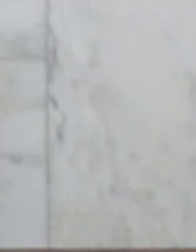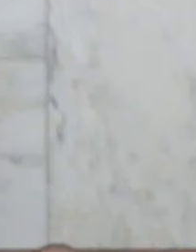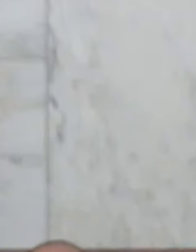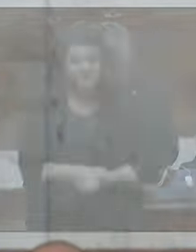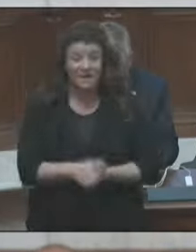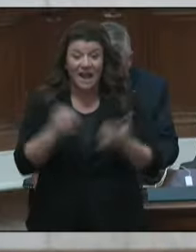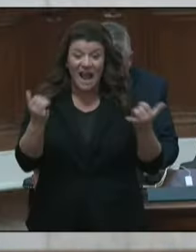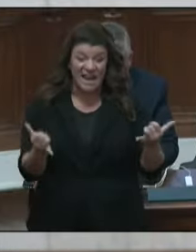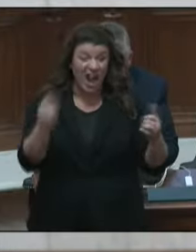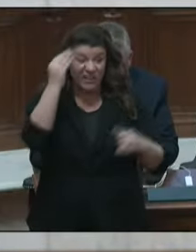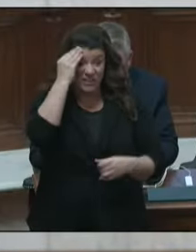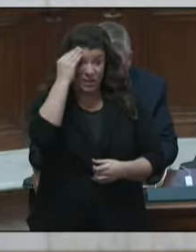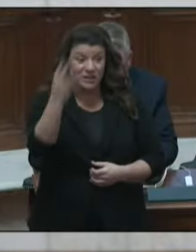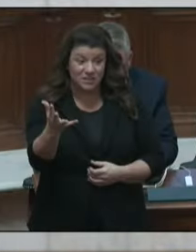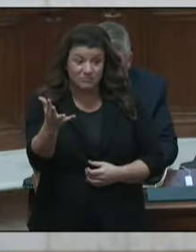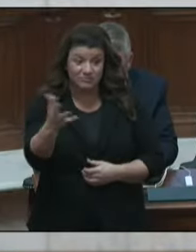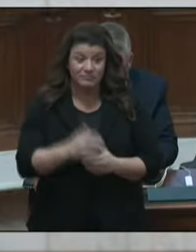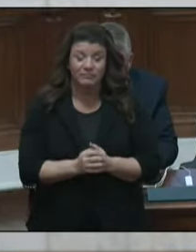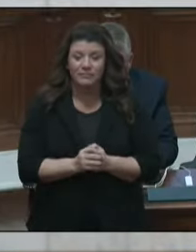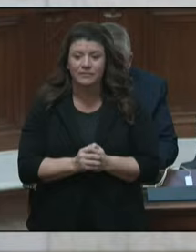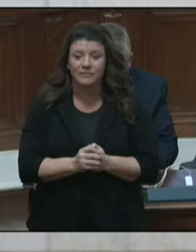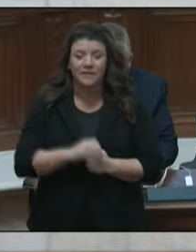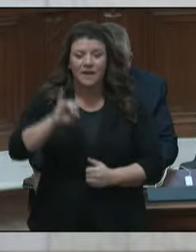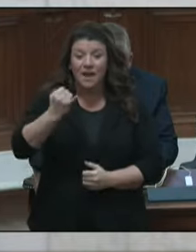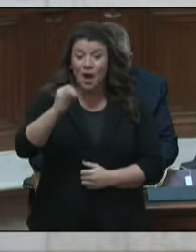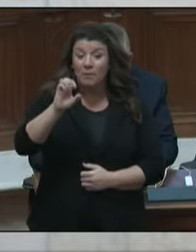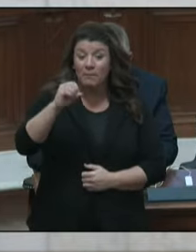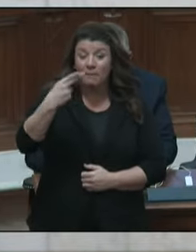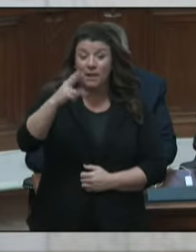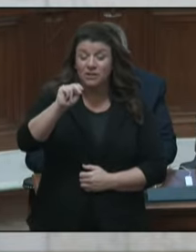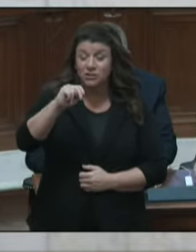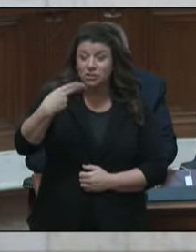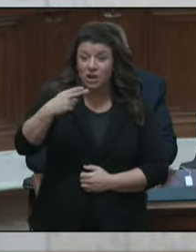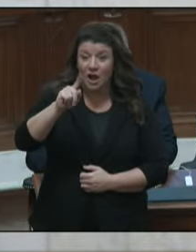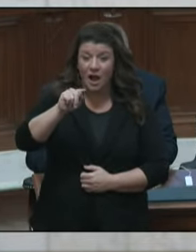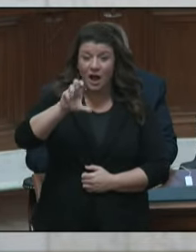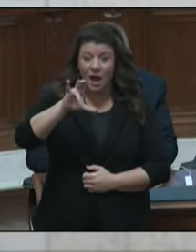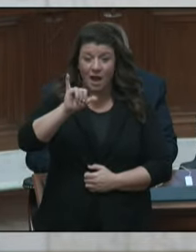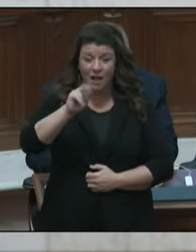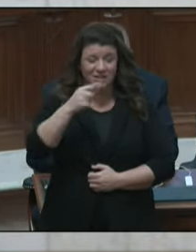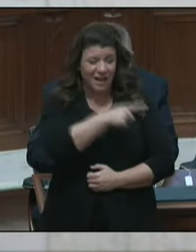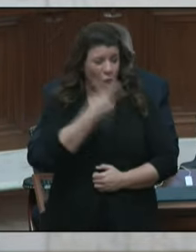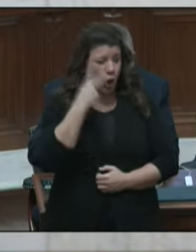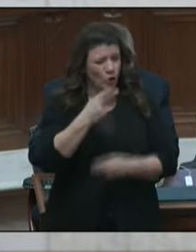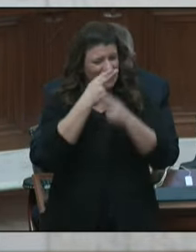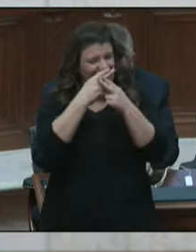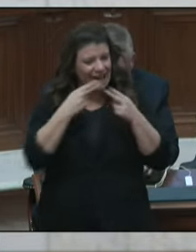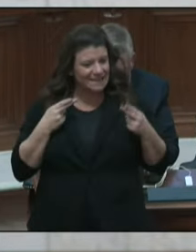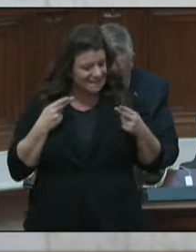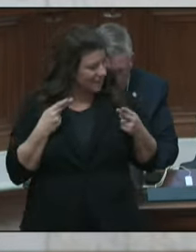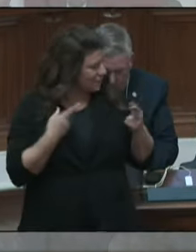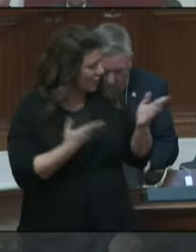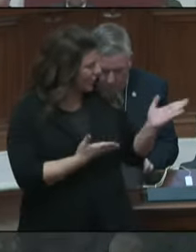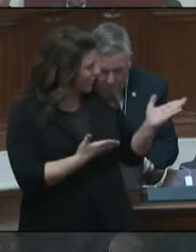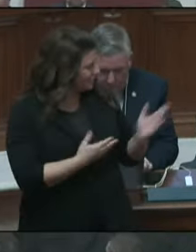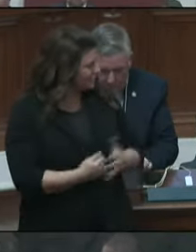I have to tell you this, but John Hutchinson looks so innocent, doesn't he?